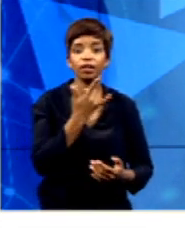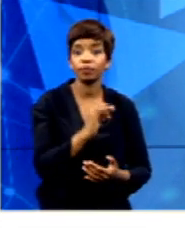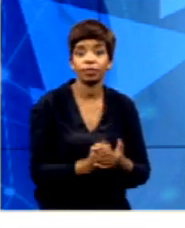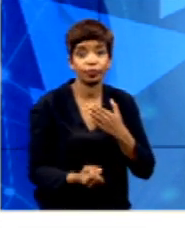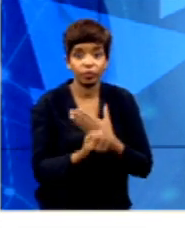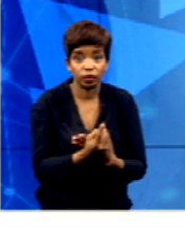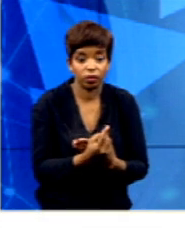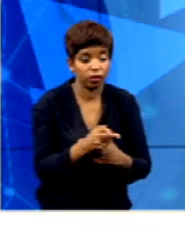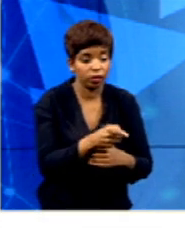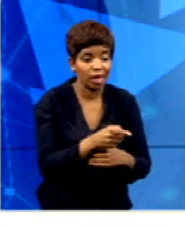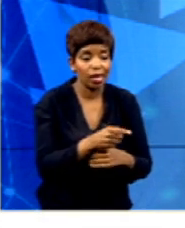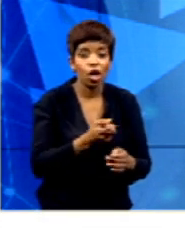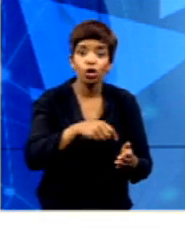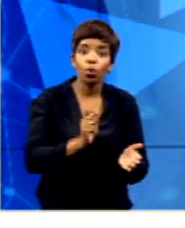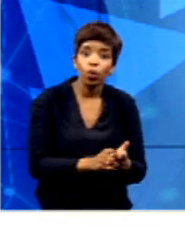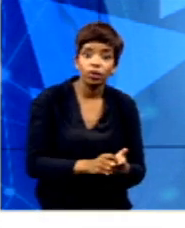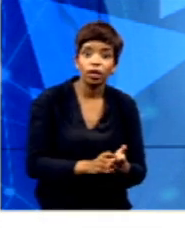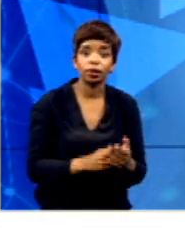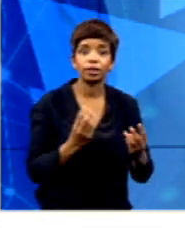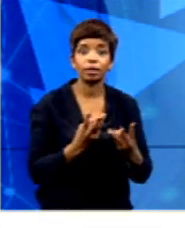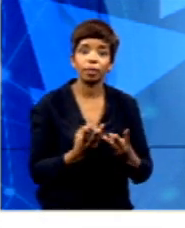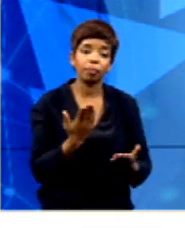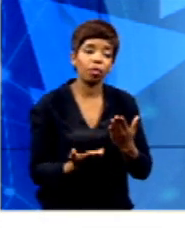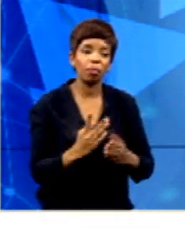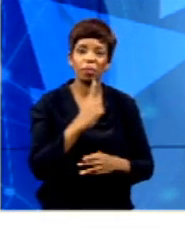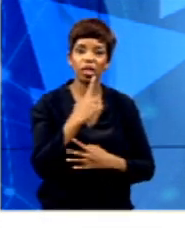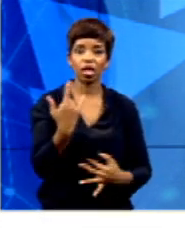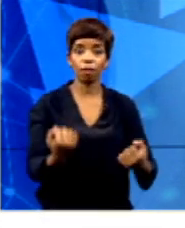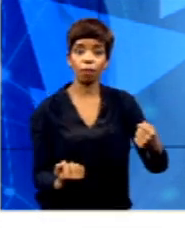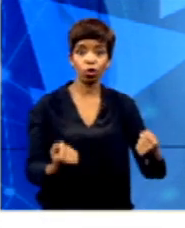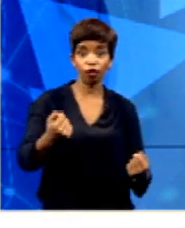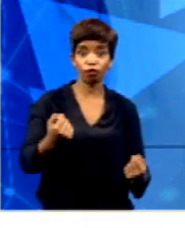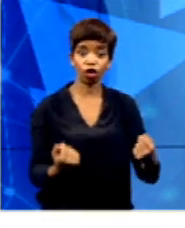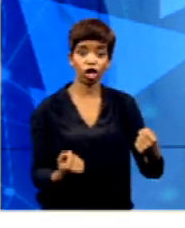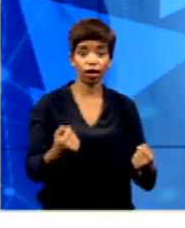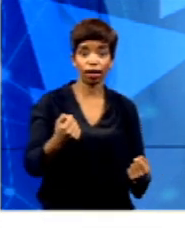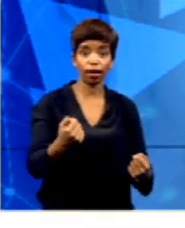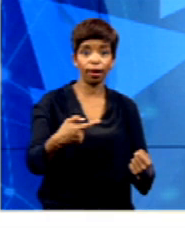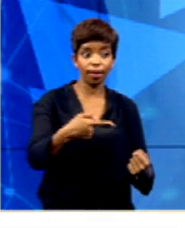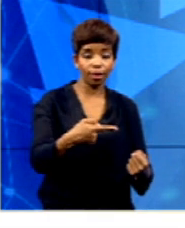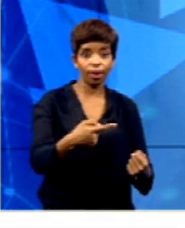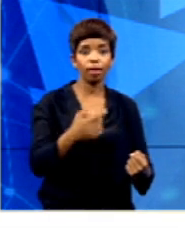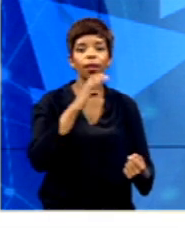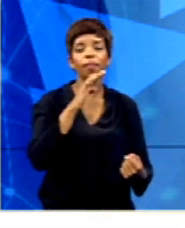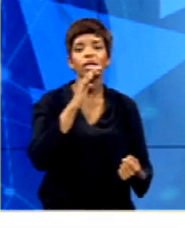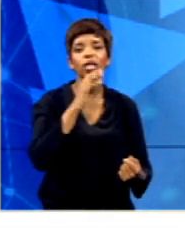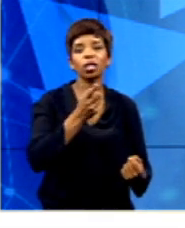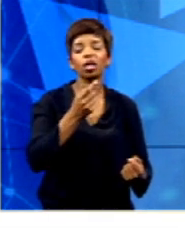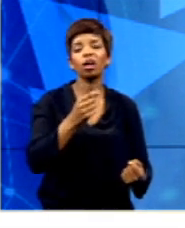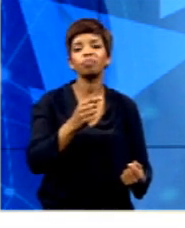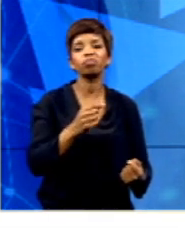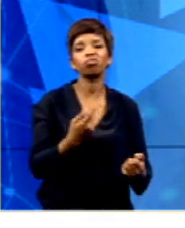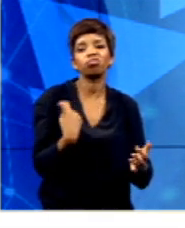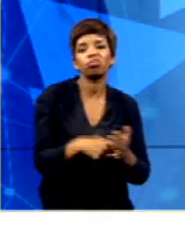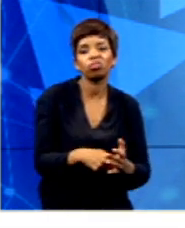that people need to look at, a motor vehicle that is on lease, it's been taken out or purchased on a